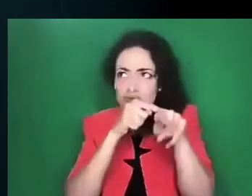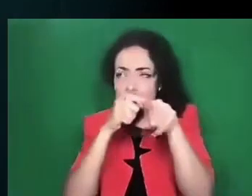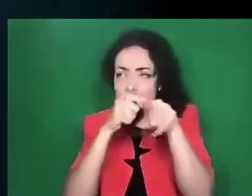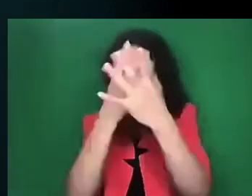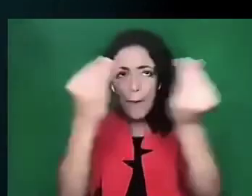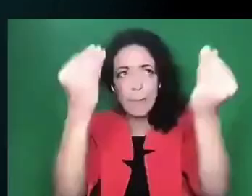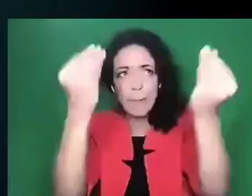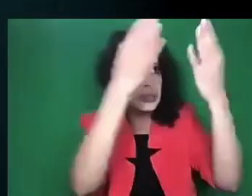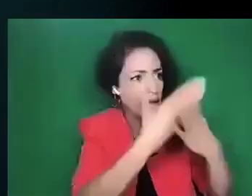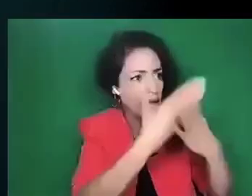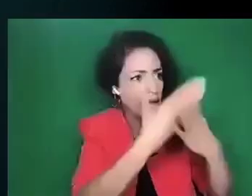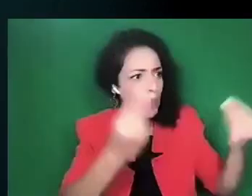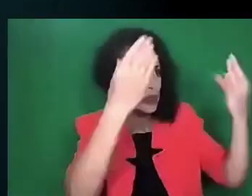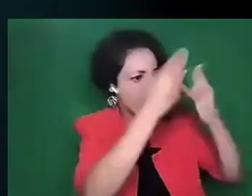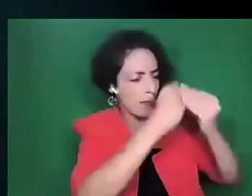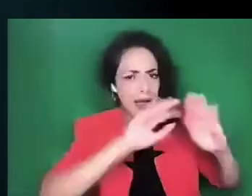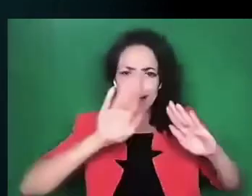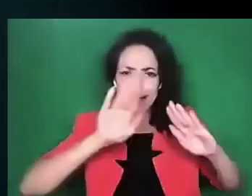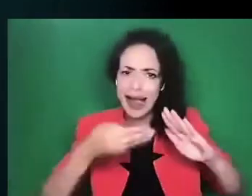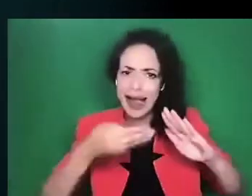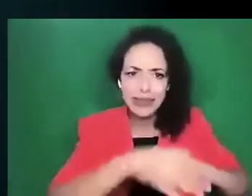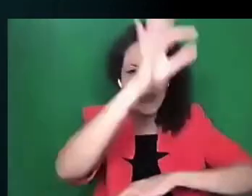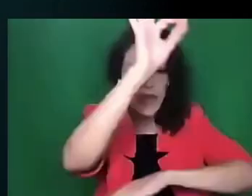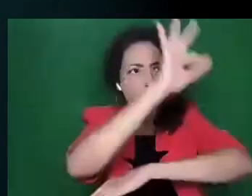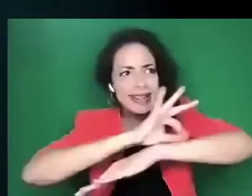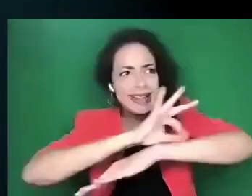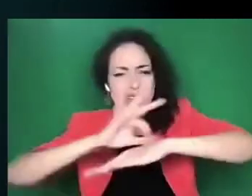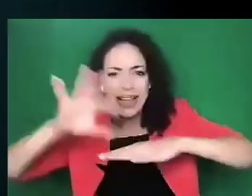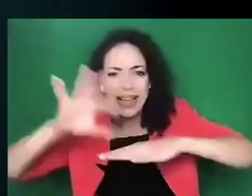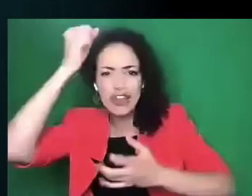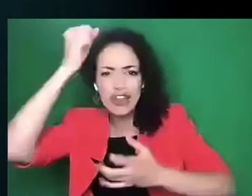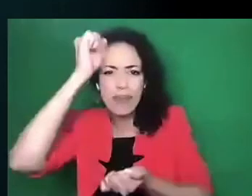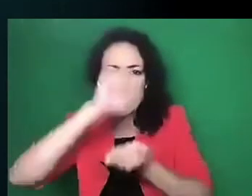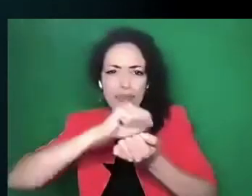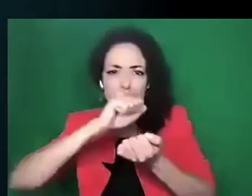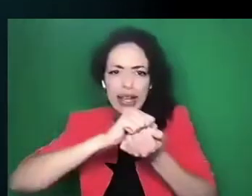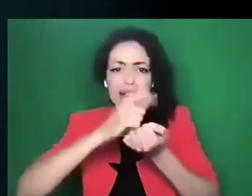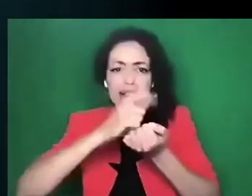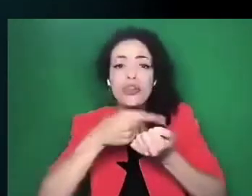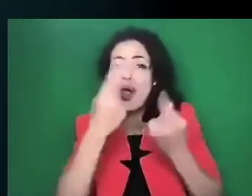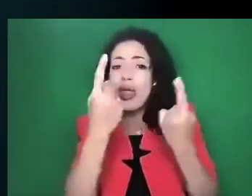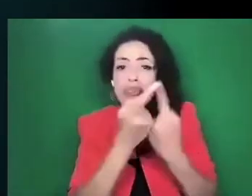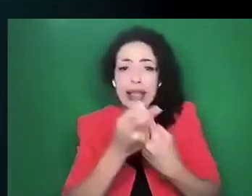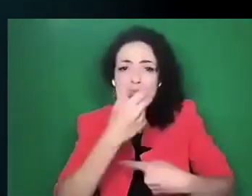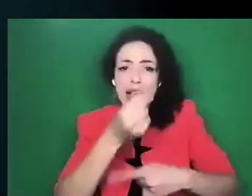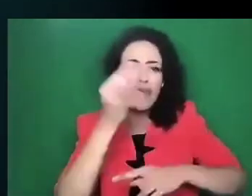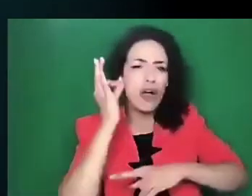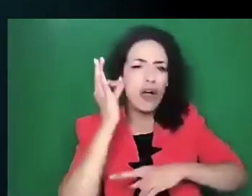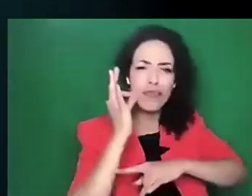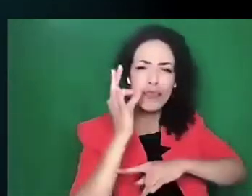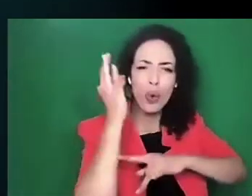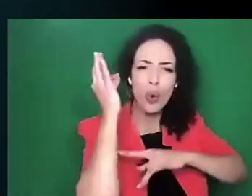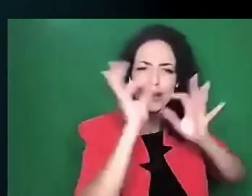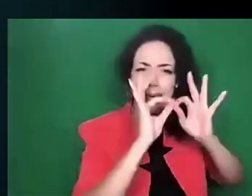architectural memory through particles that compose fluid lines and forms that activate the